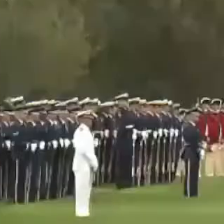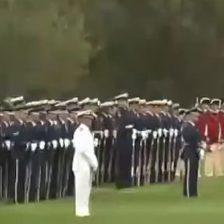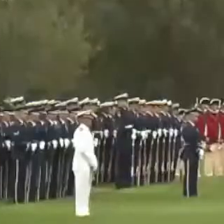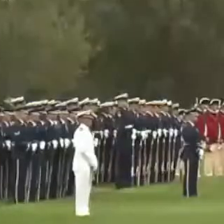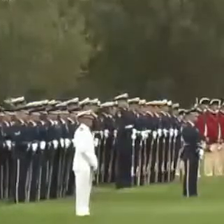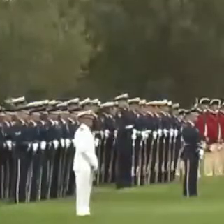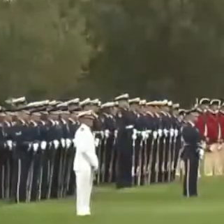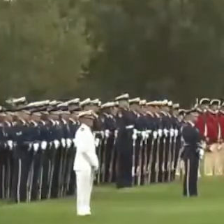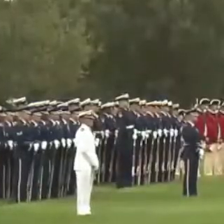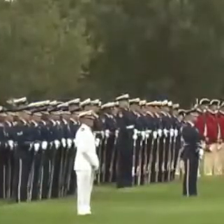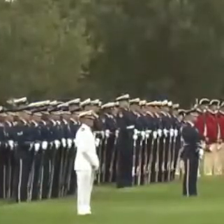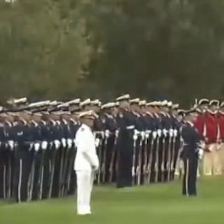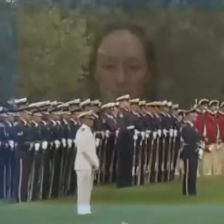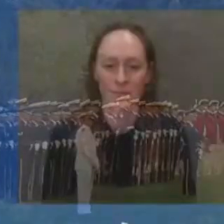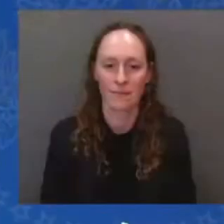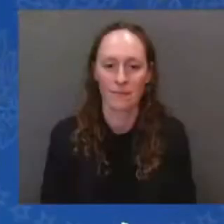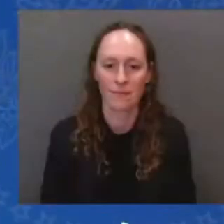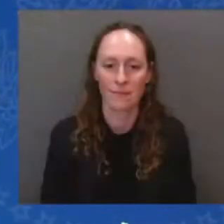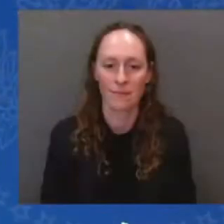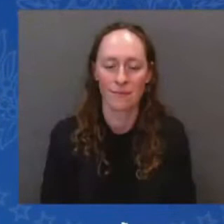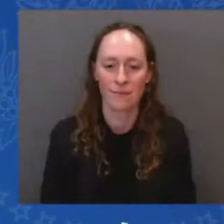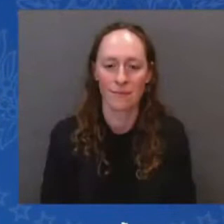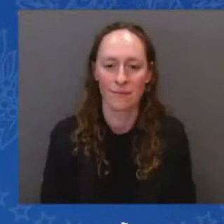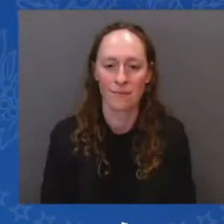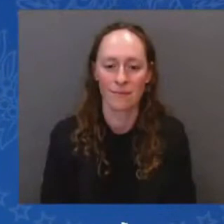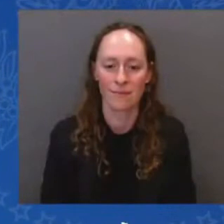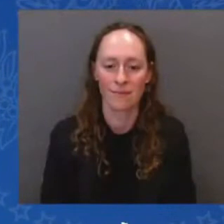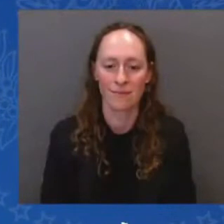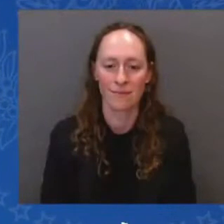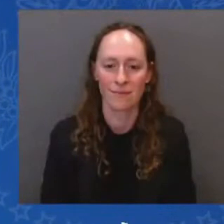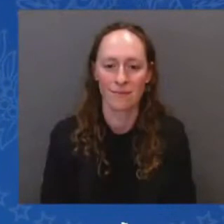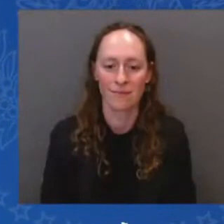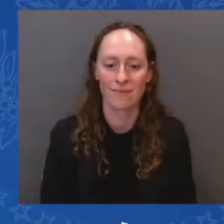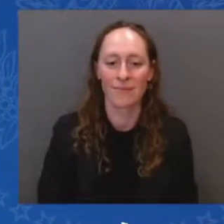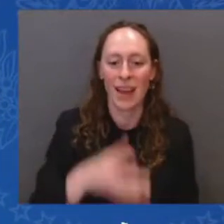Ladies and gentlemen, the Honorable Lloyd Austin.